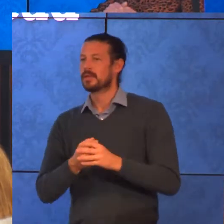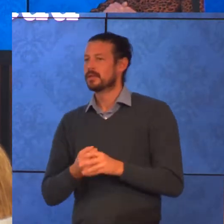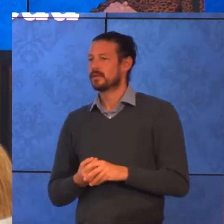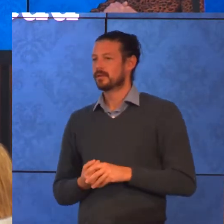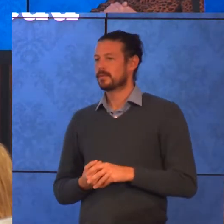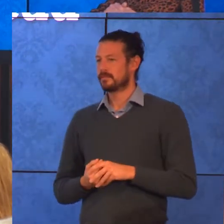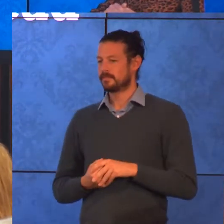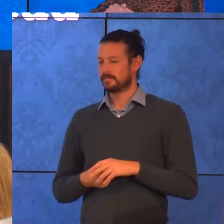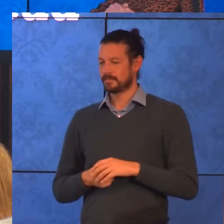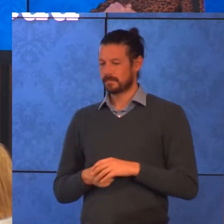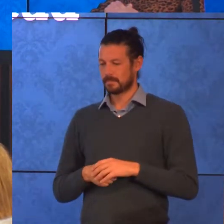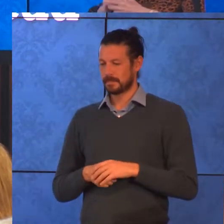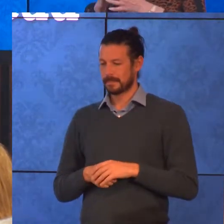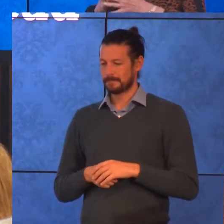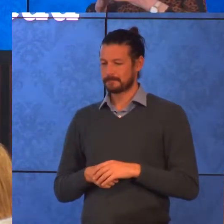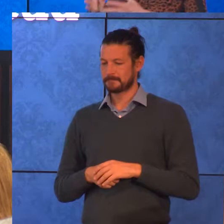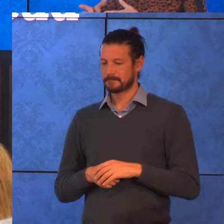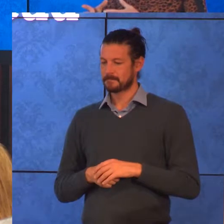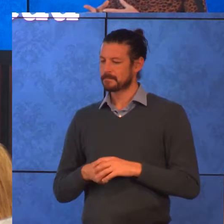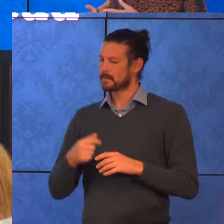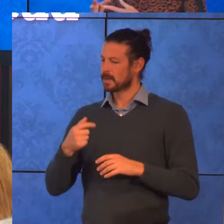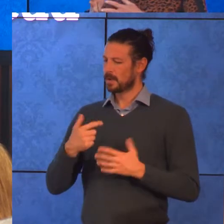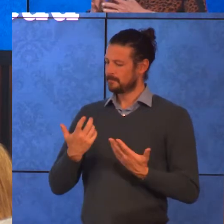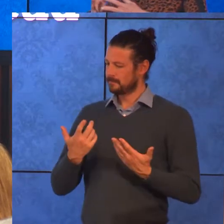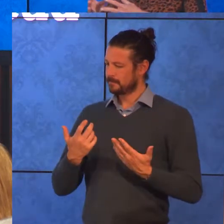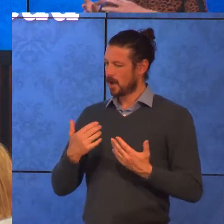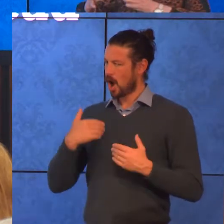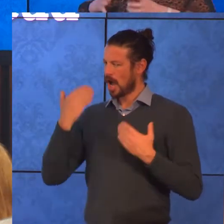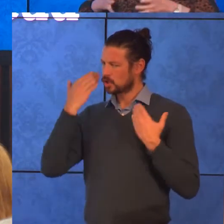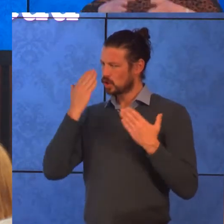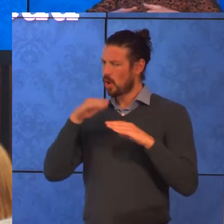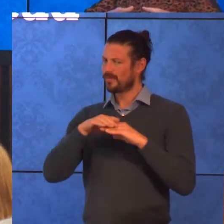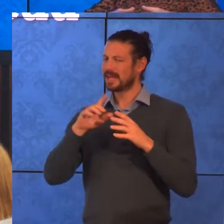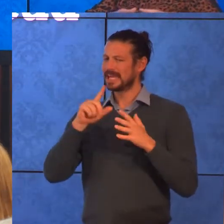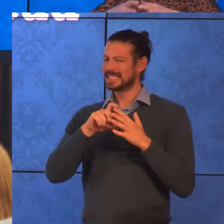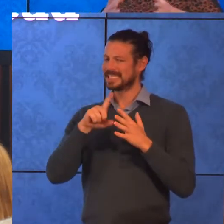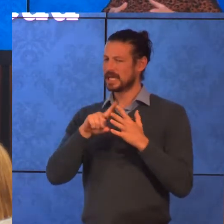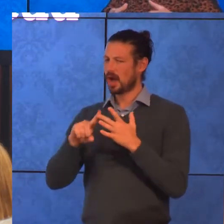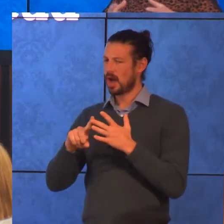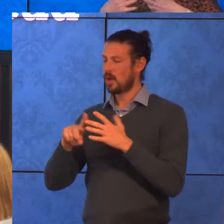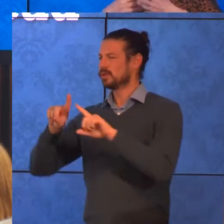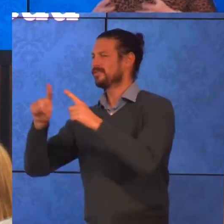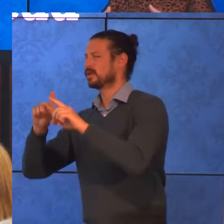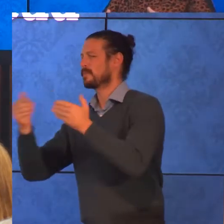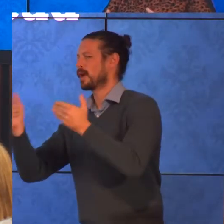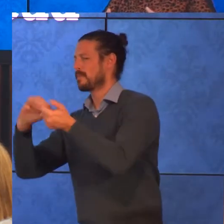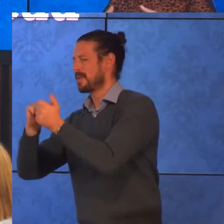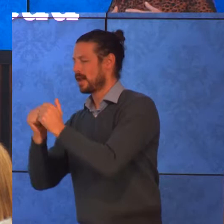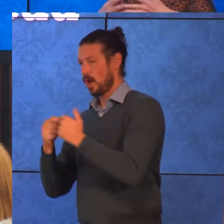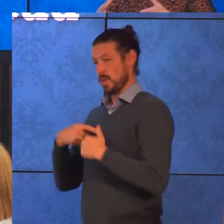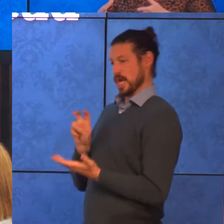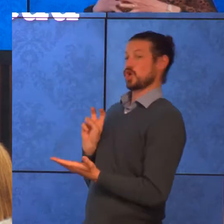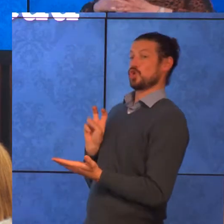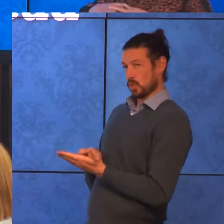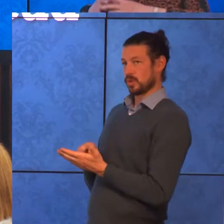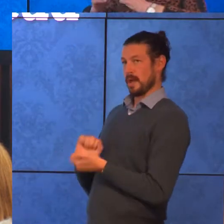hadn't... I haven't become aware of any ECI, unlike a partner who is different because we contract partners and